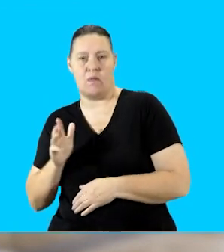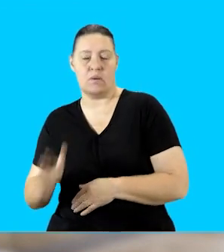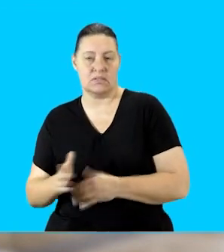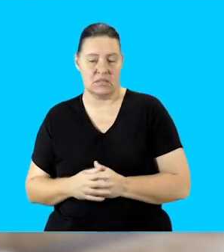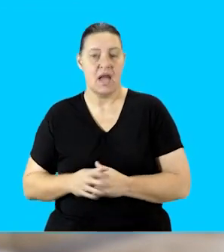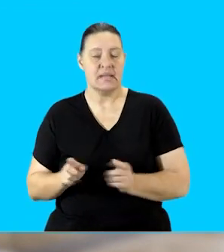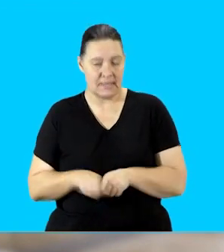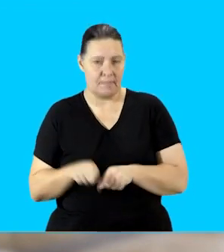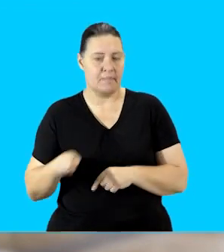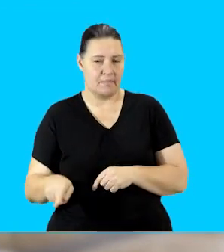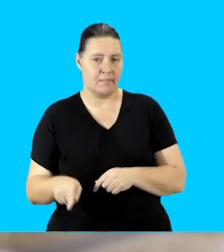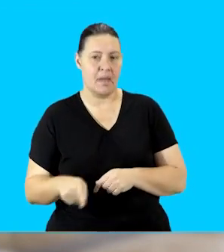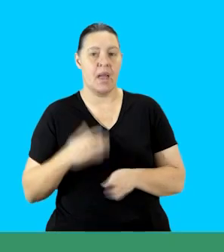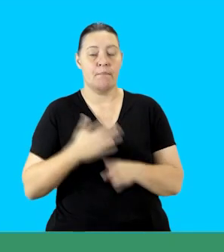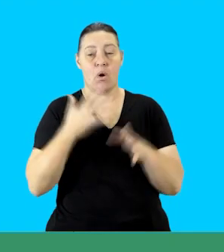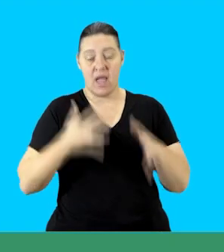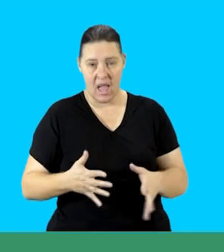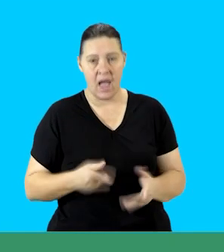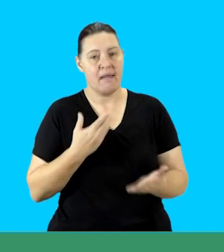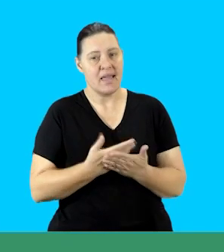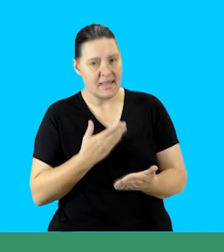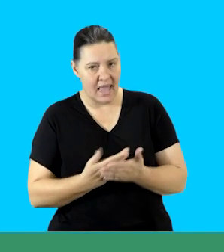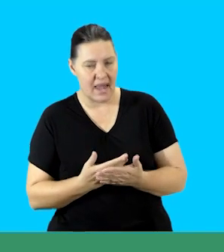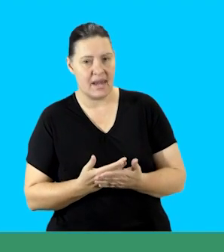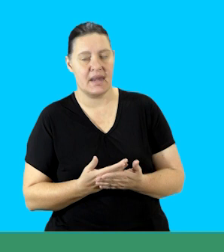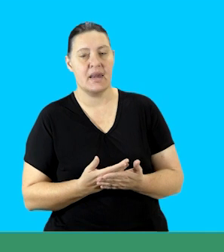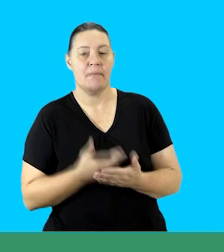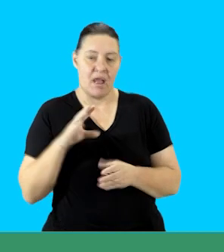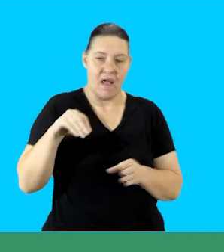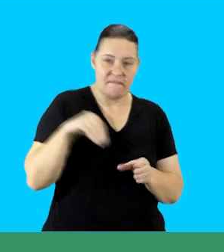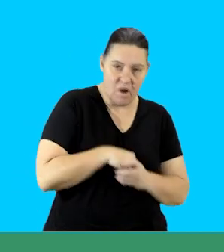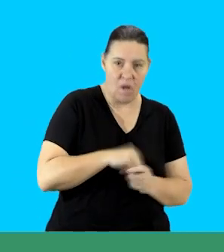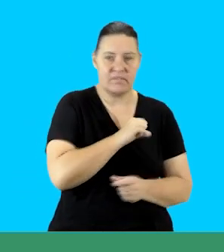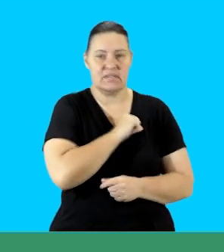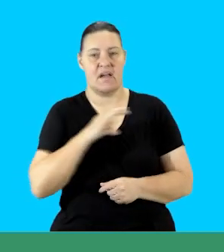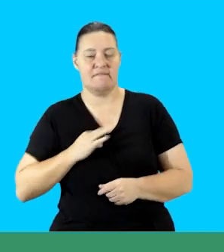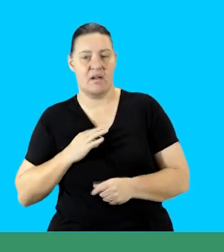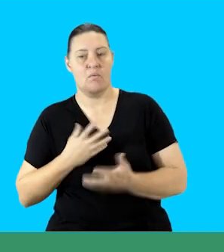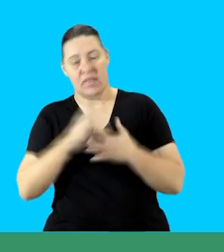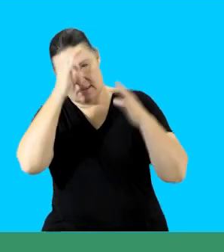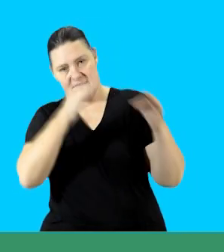initiate bargaining sessions. It provides compensation for disablement.